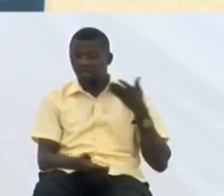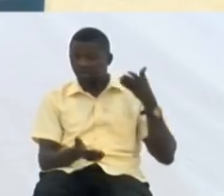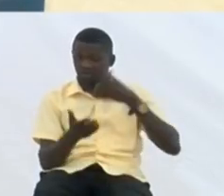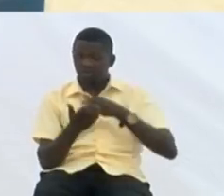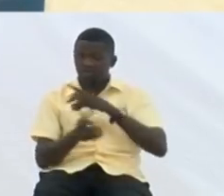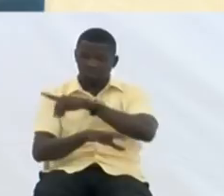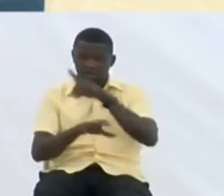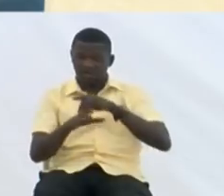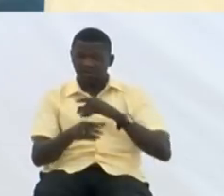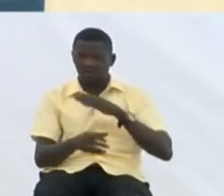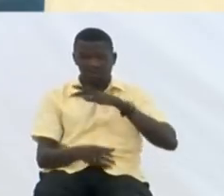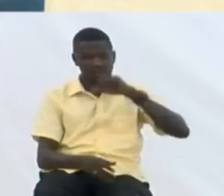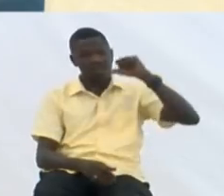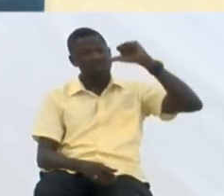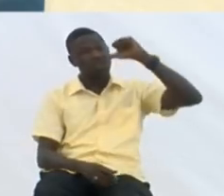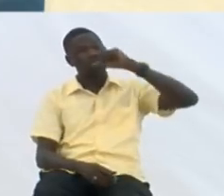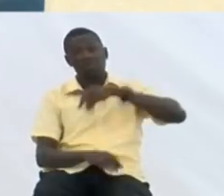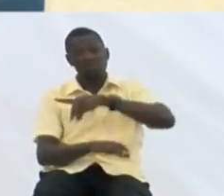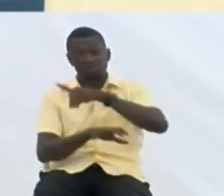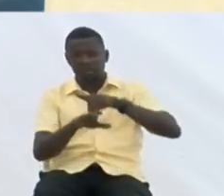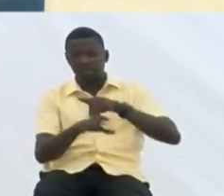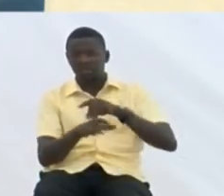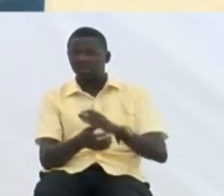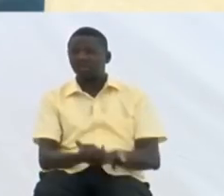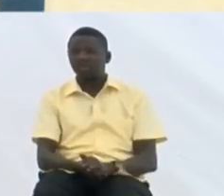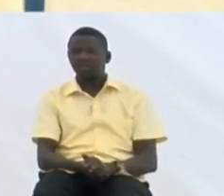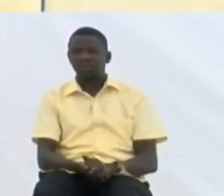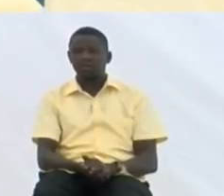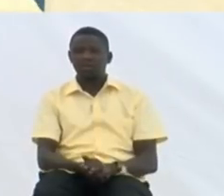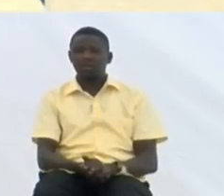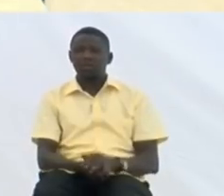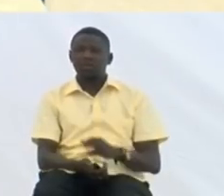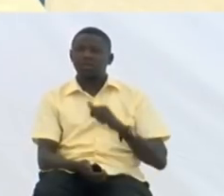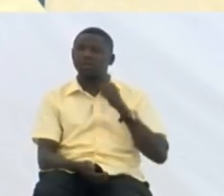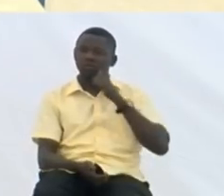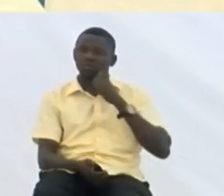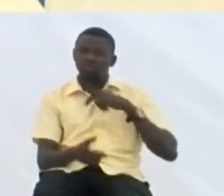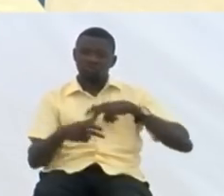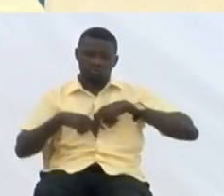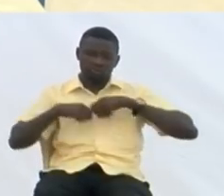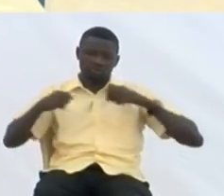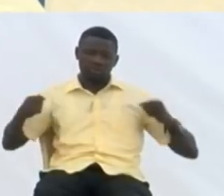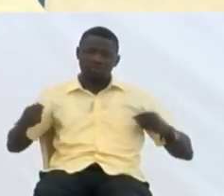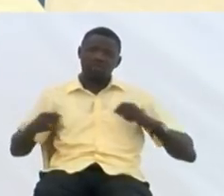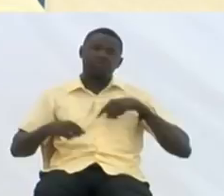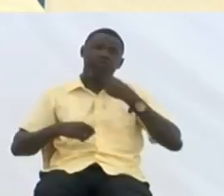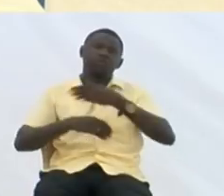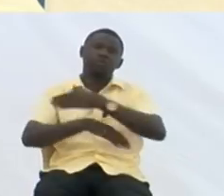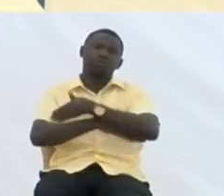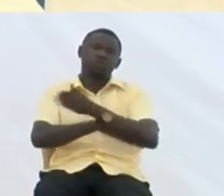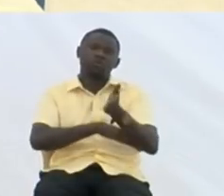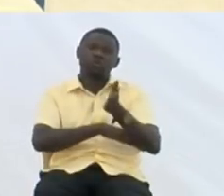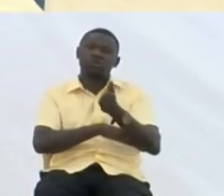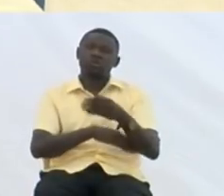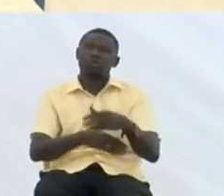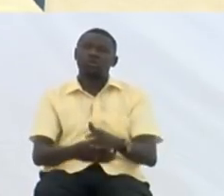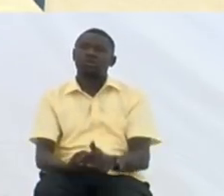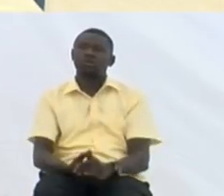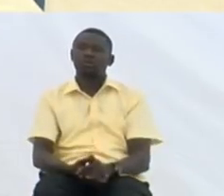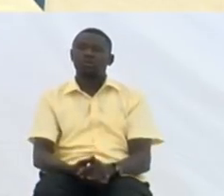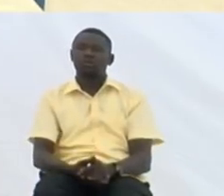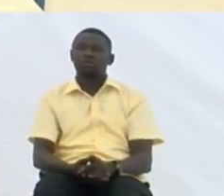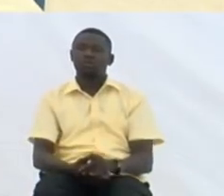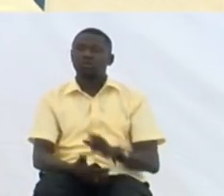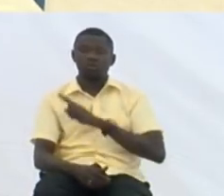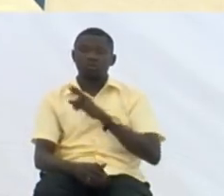the drinking of this concoction. They used to remove your shirt from the door. But they don't